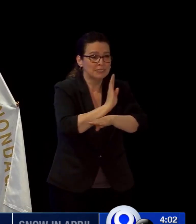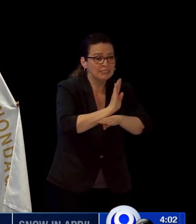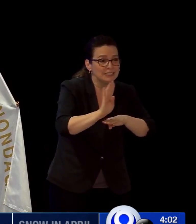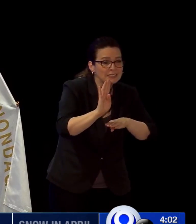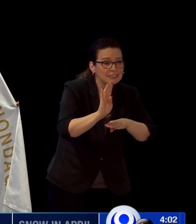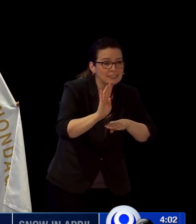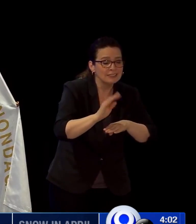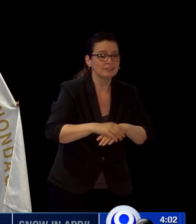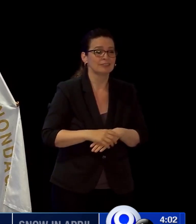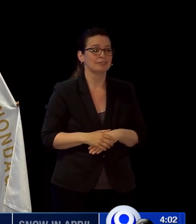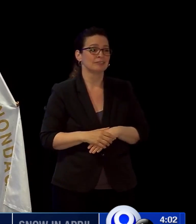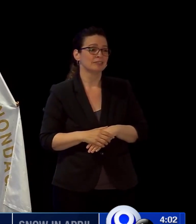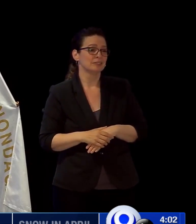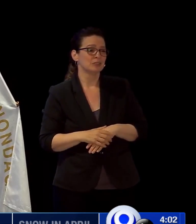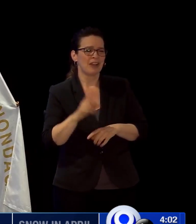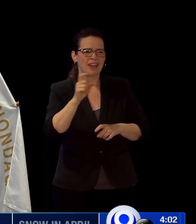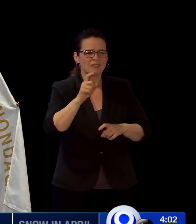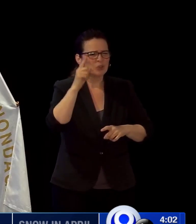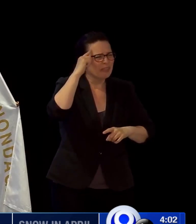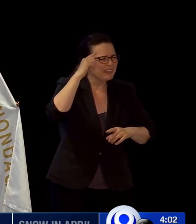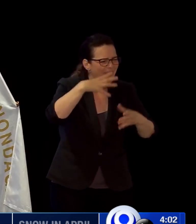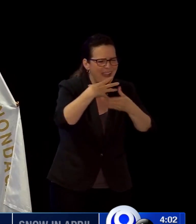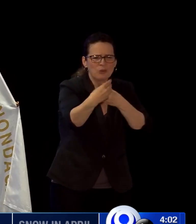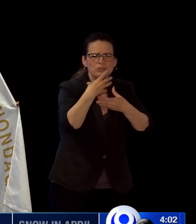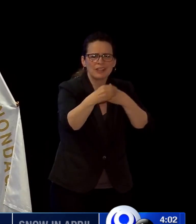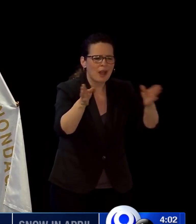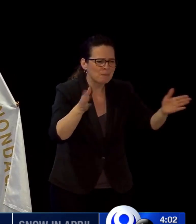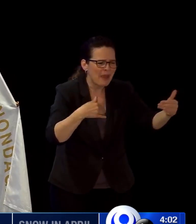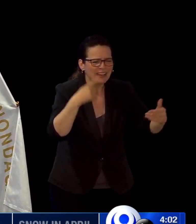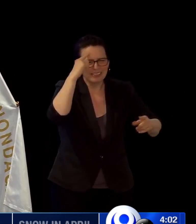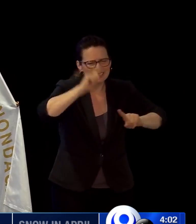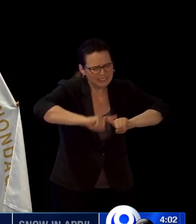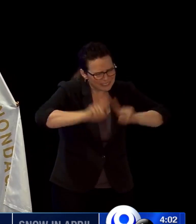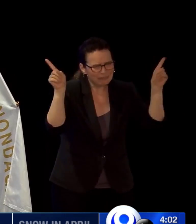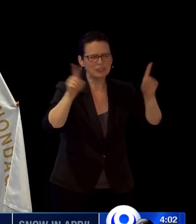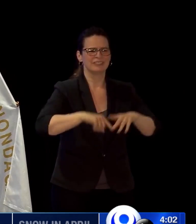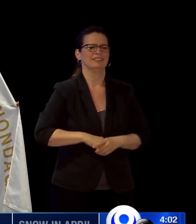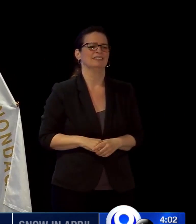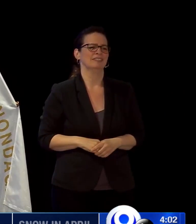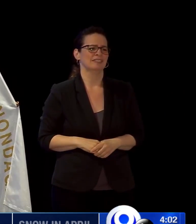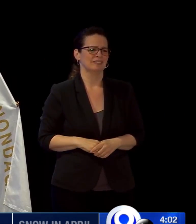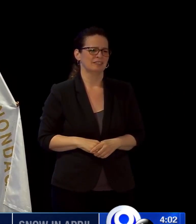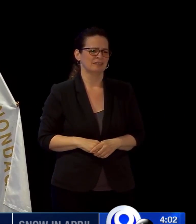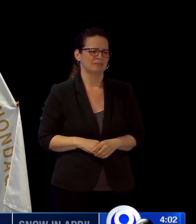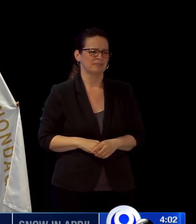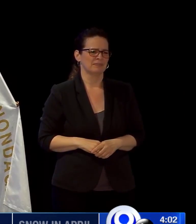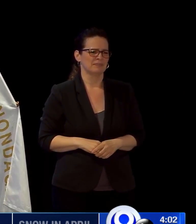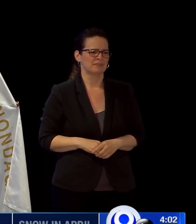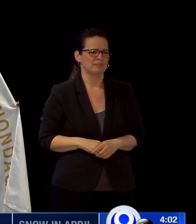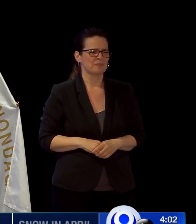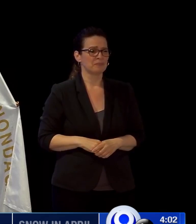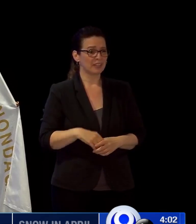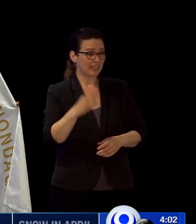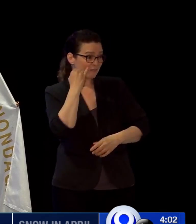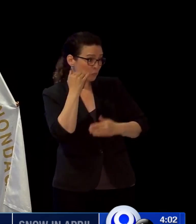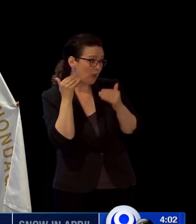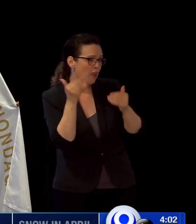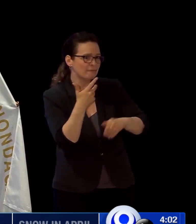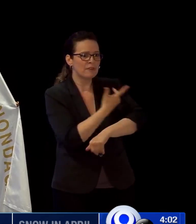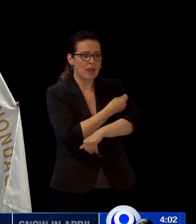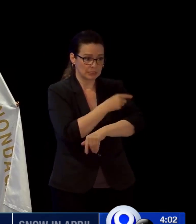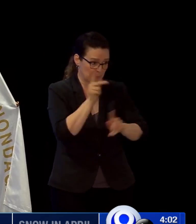Our traditional ways of doing this are going to have to adapt and evolve, and we'll get to a point if we vaccinate 20 people in a day at some